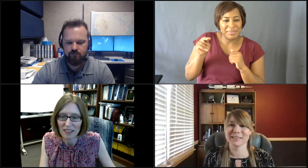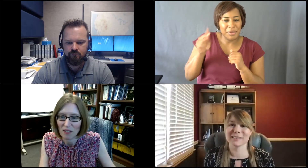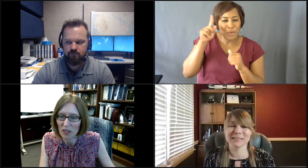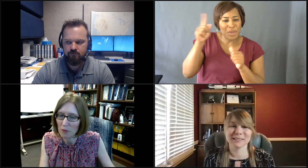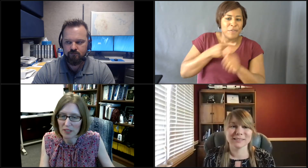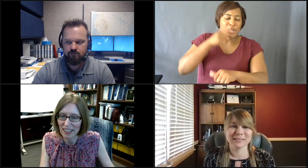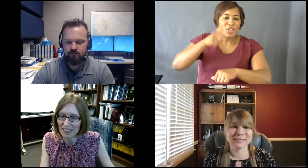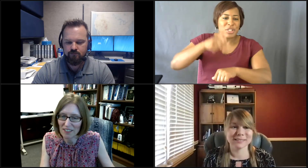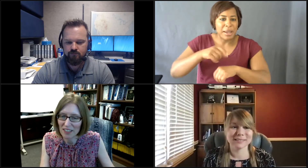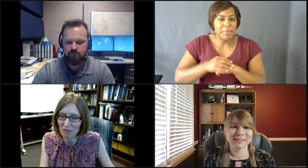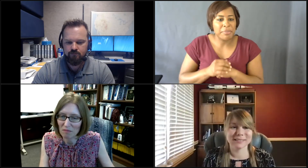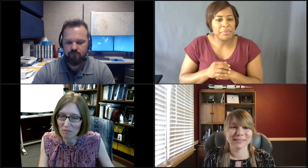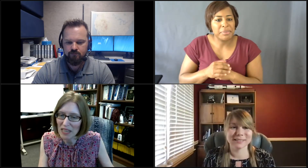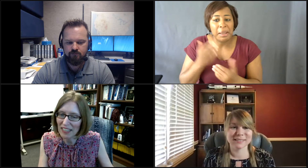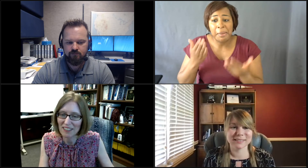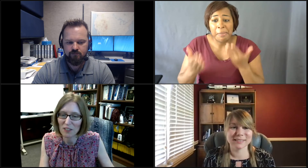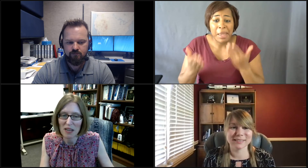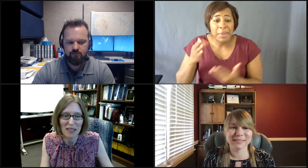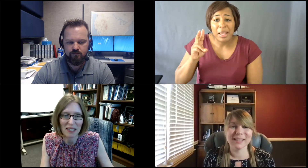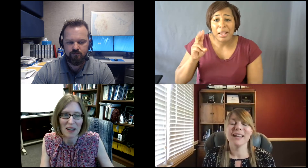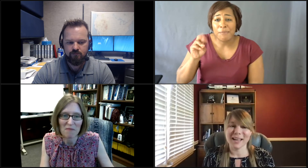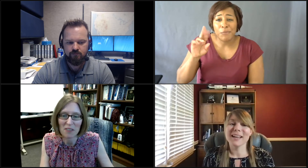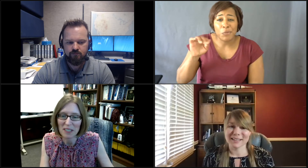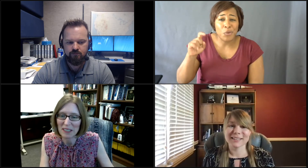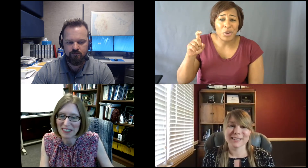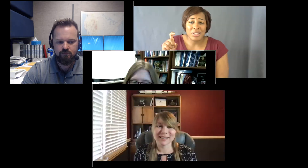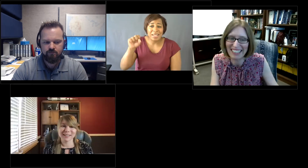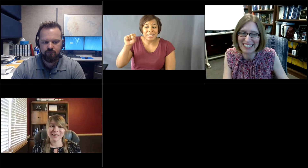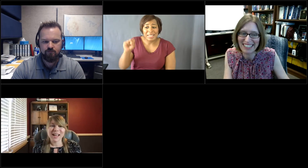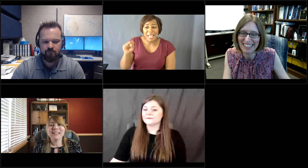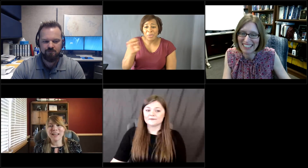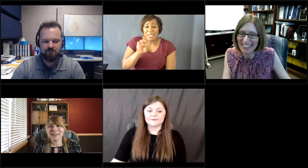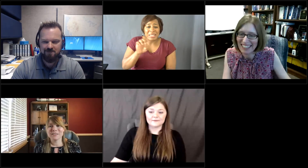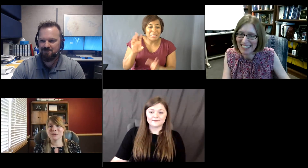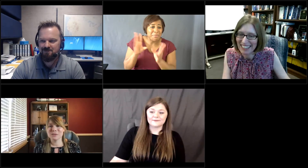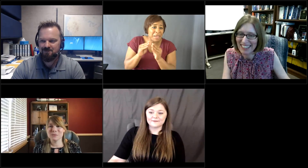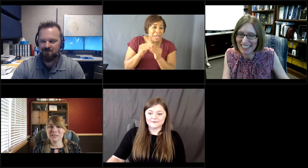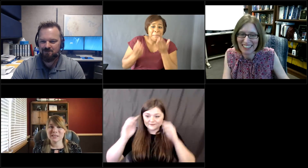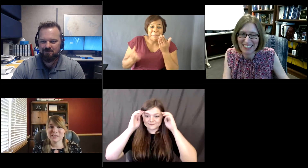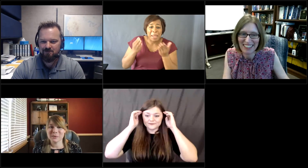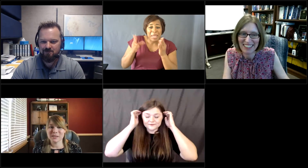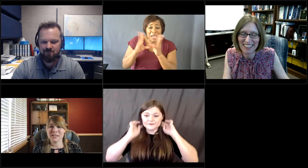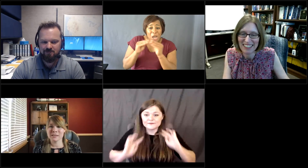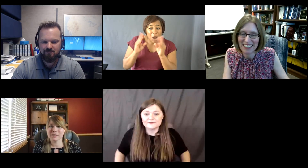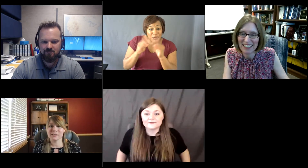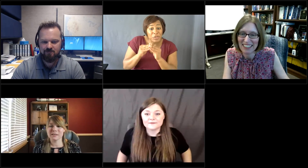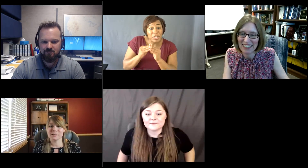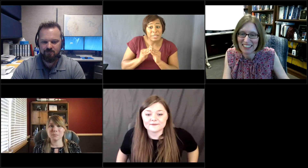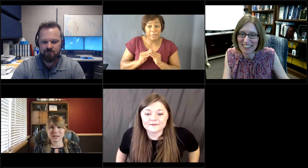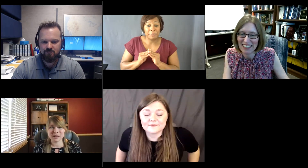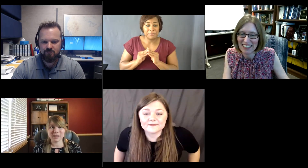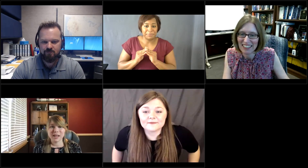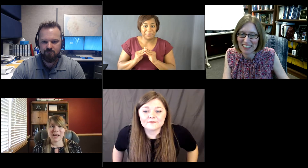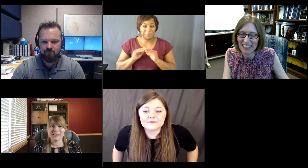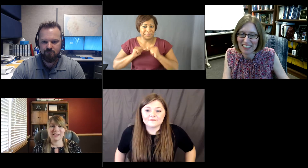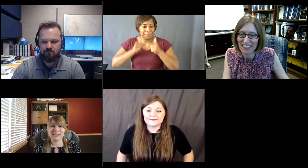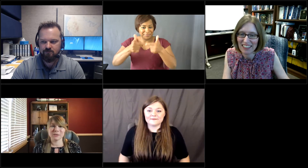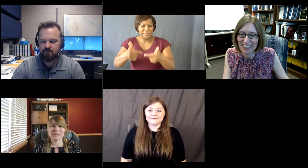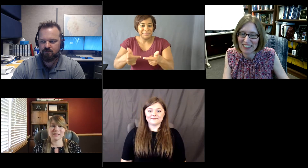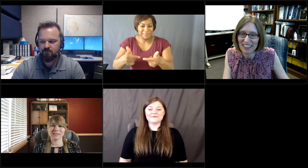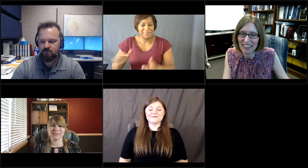the Vortex Southeast meetings, or maybe at a conference. Yeah, through the Vortex Southeast meeting,